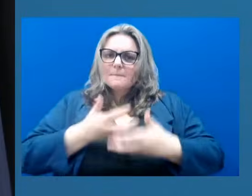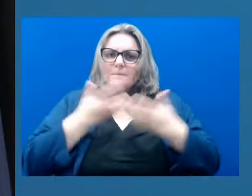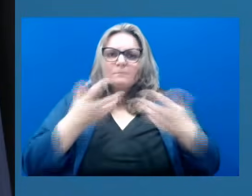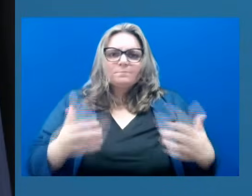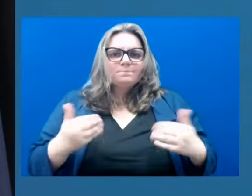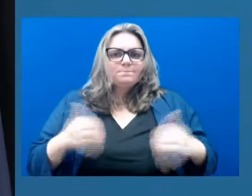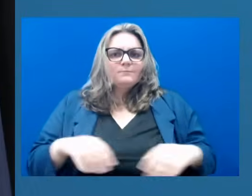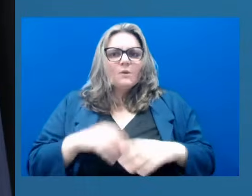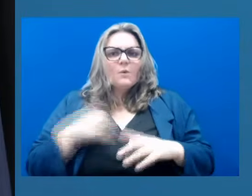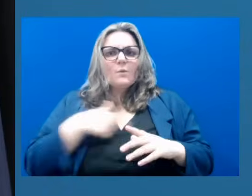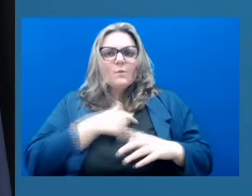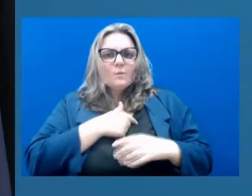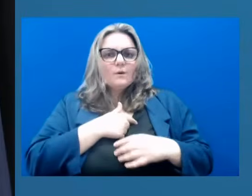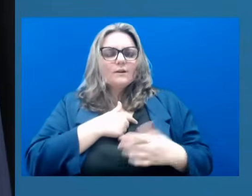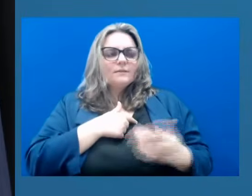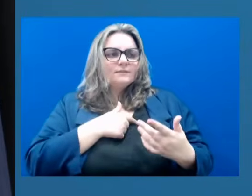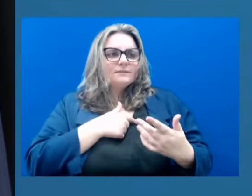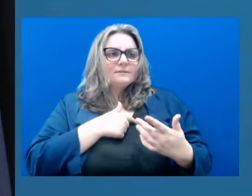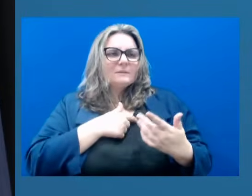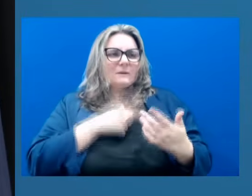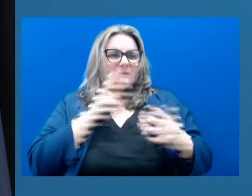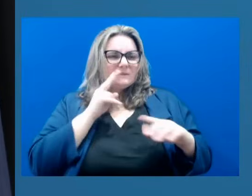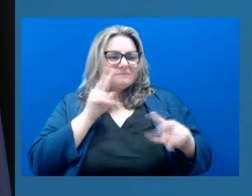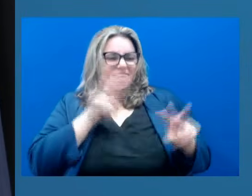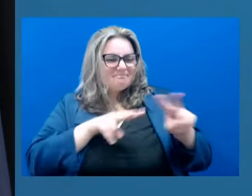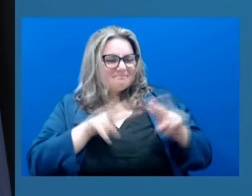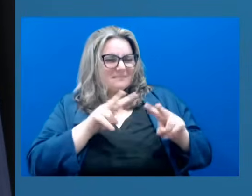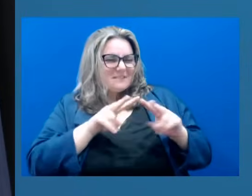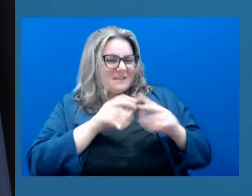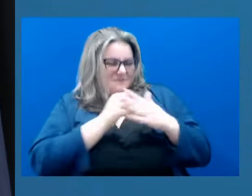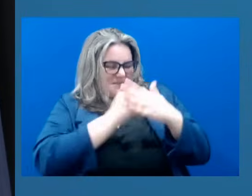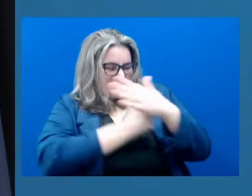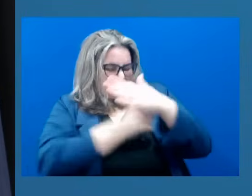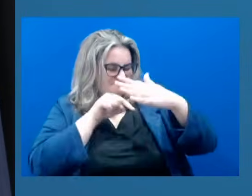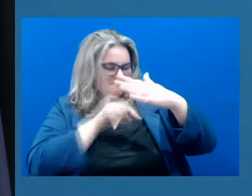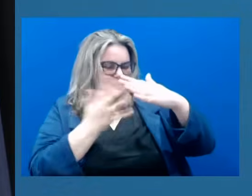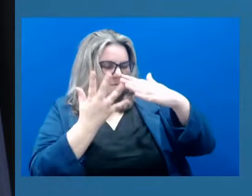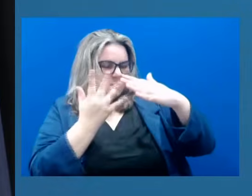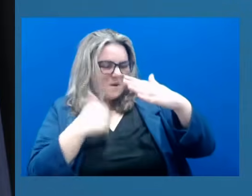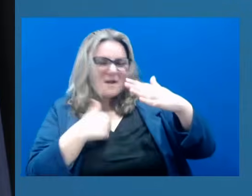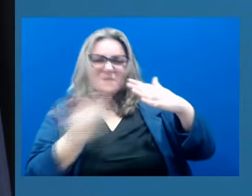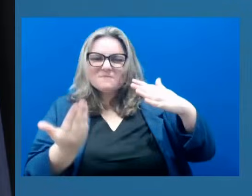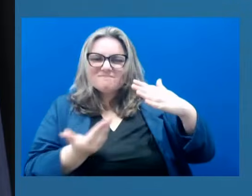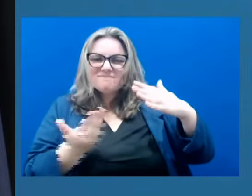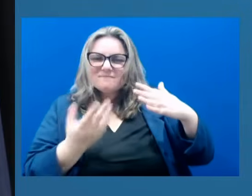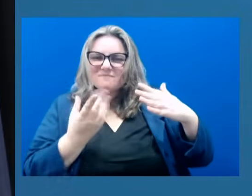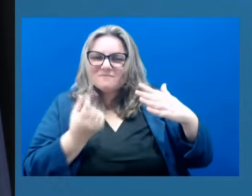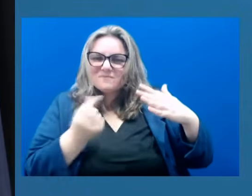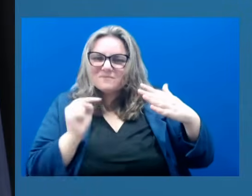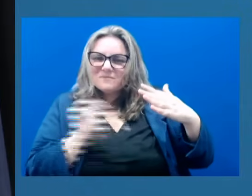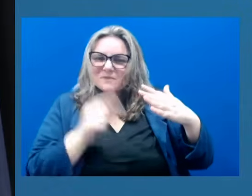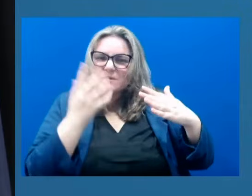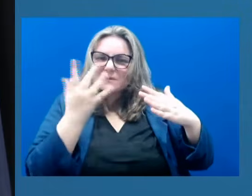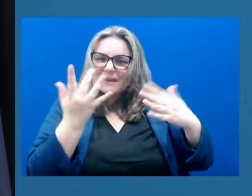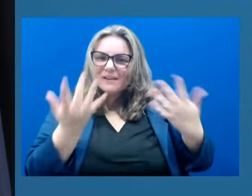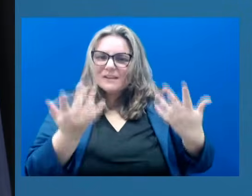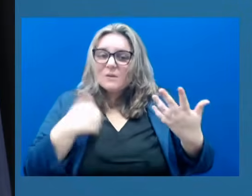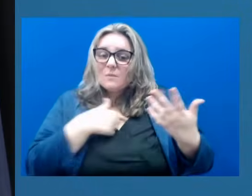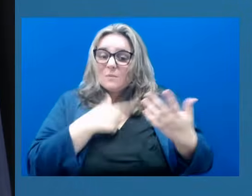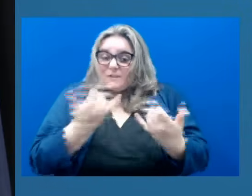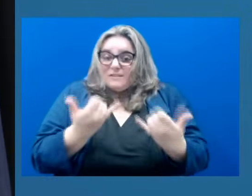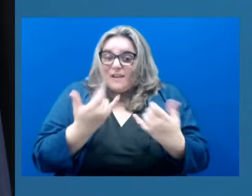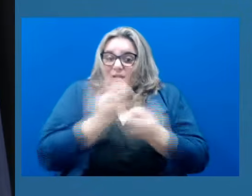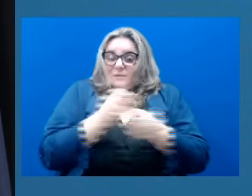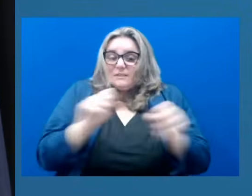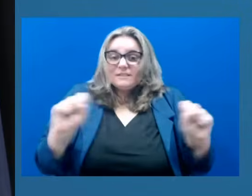underlying premise of where we were now and why we aren't doing better, and pushing that, we've now rescued 71,000